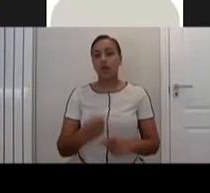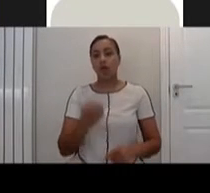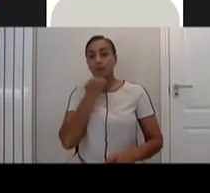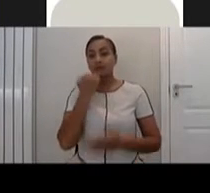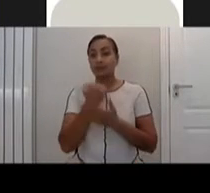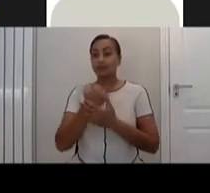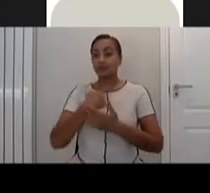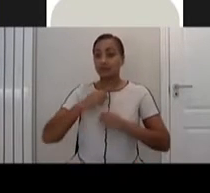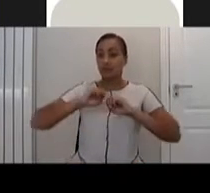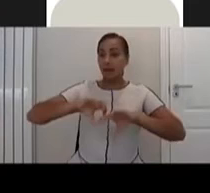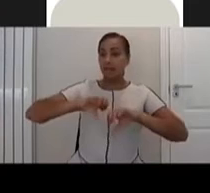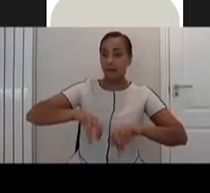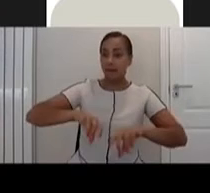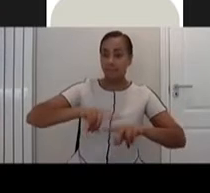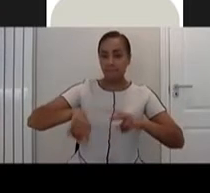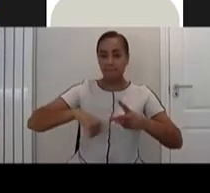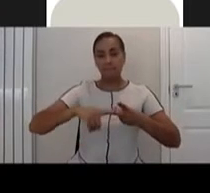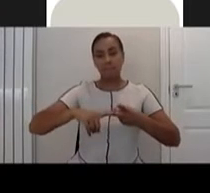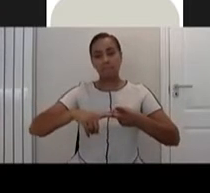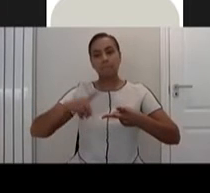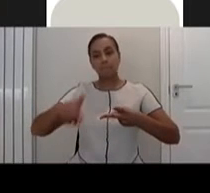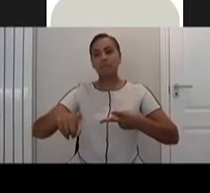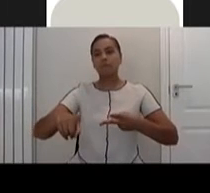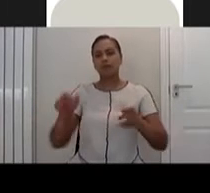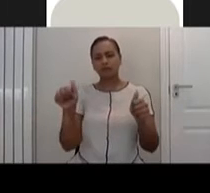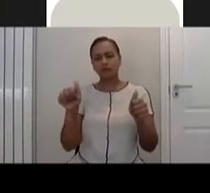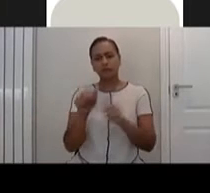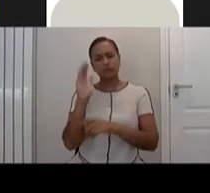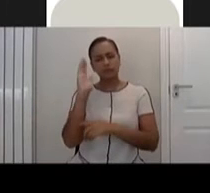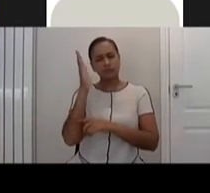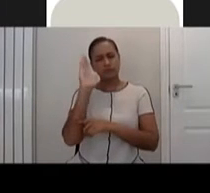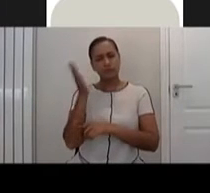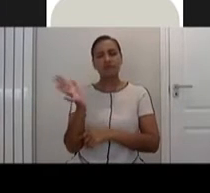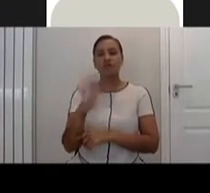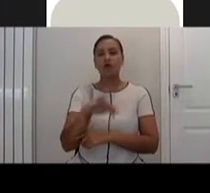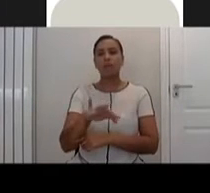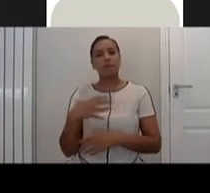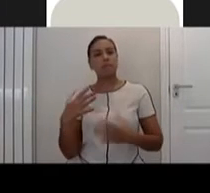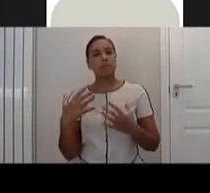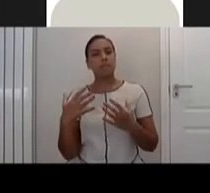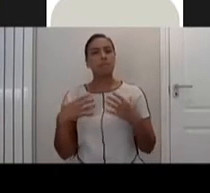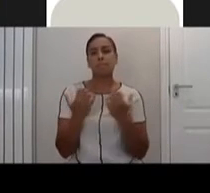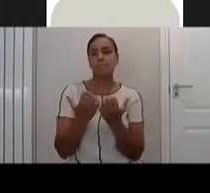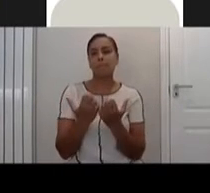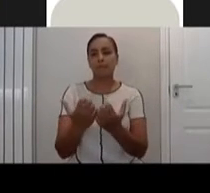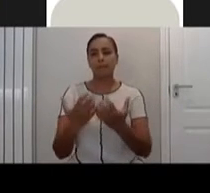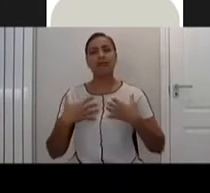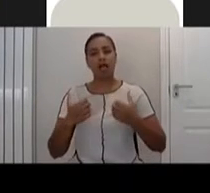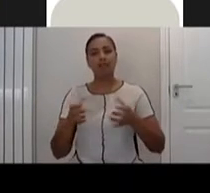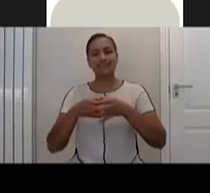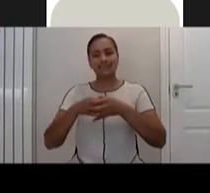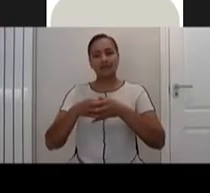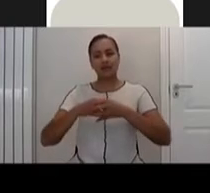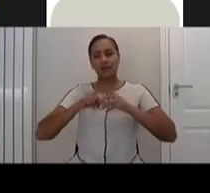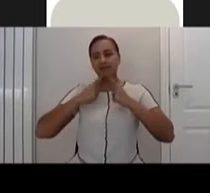myself. We will then have a short presentation from Public Health, just giving us some of the key messages.